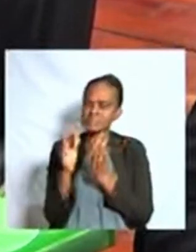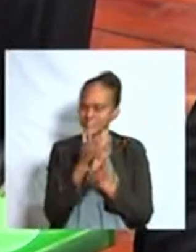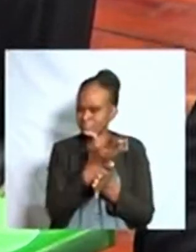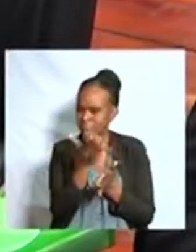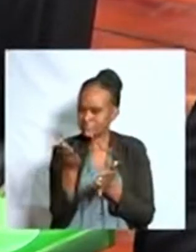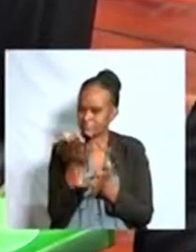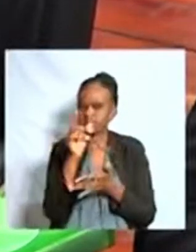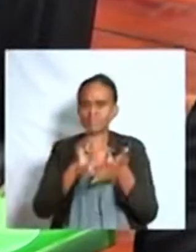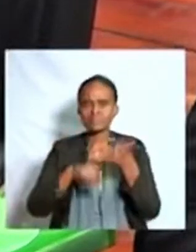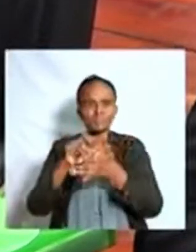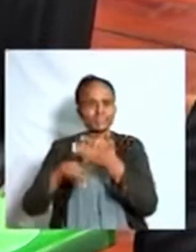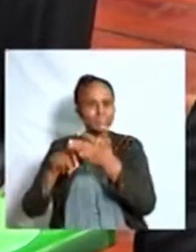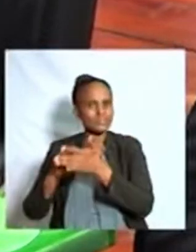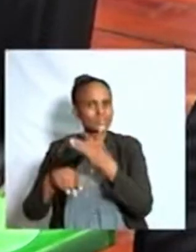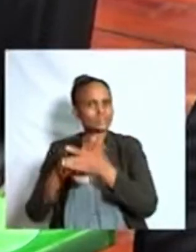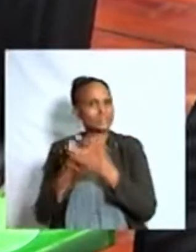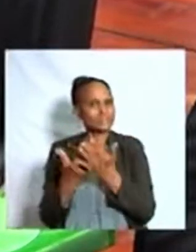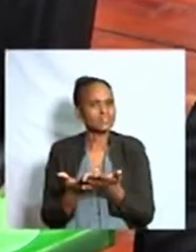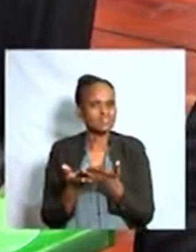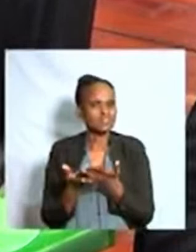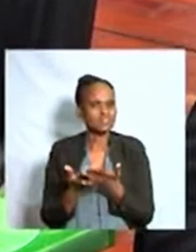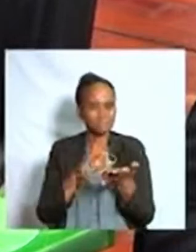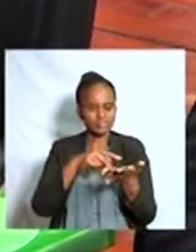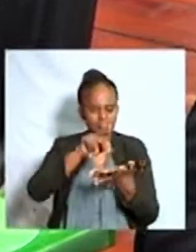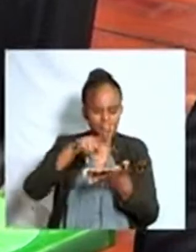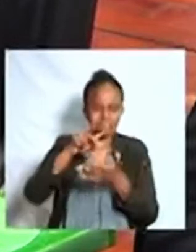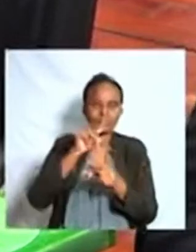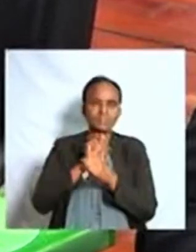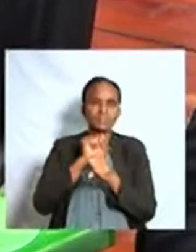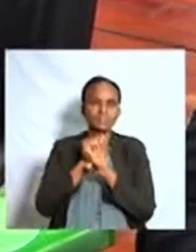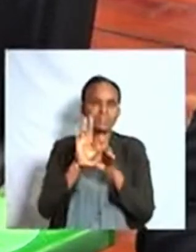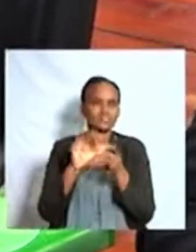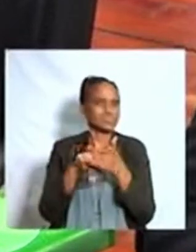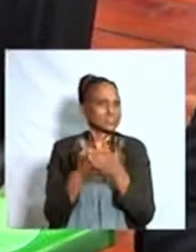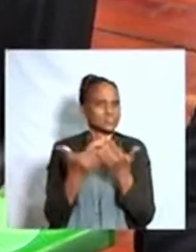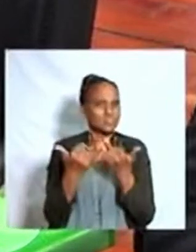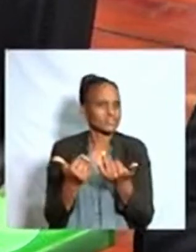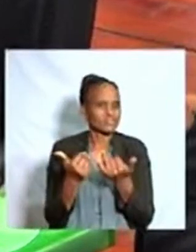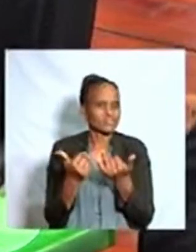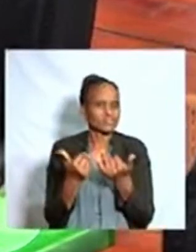the costs paid to the employees,